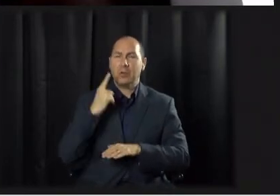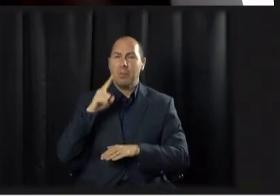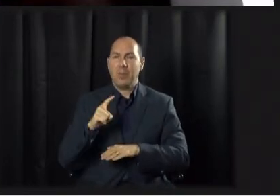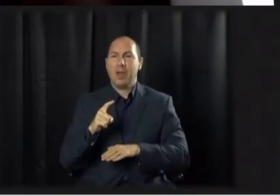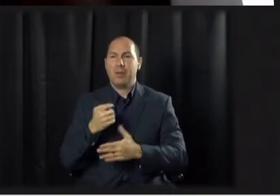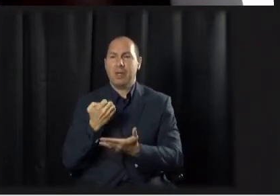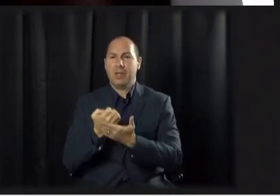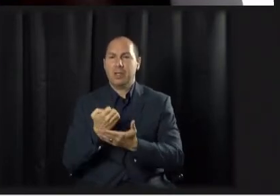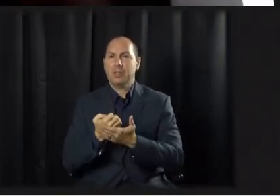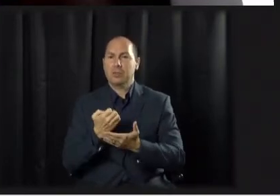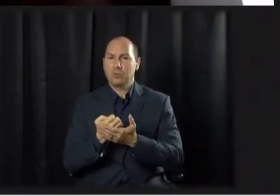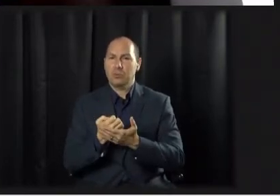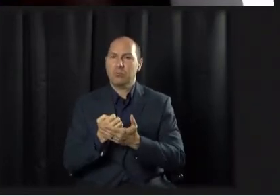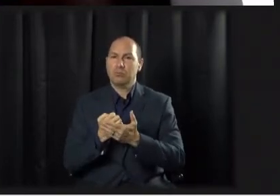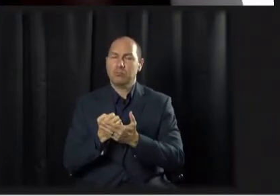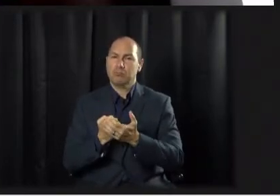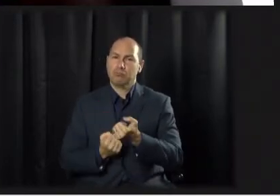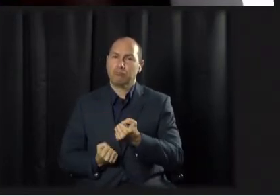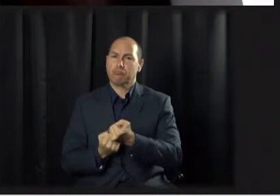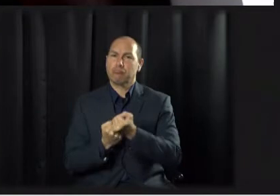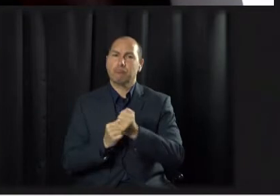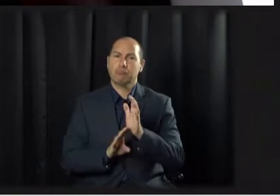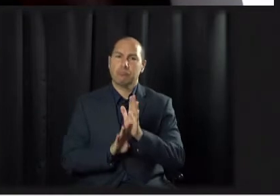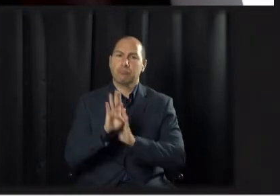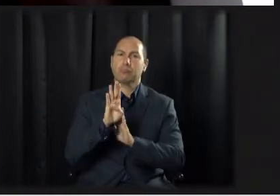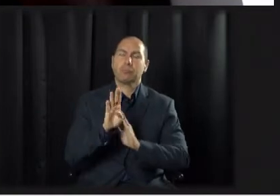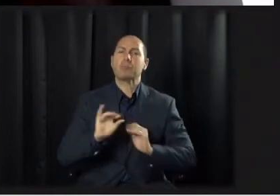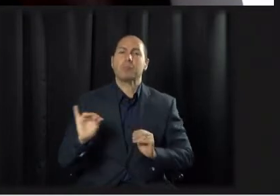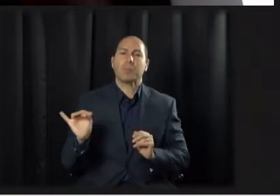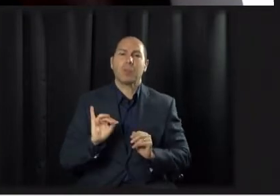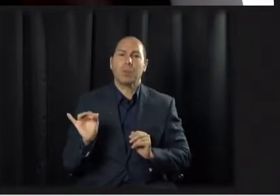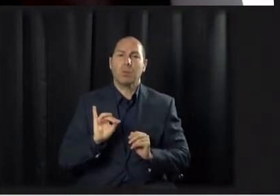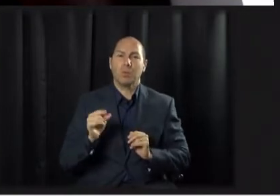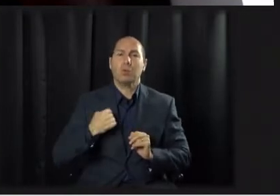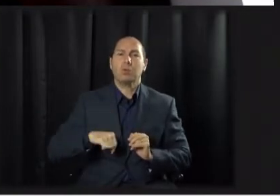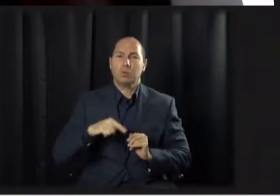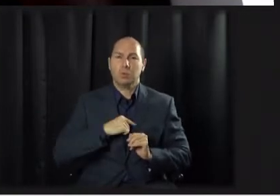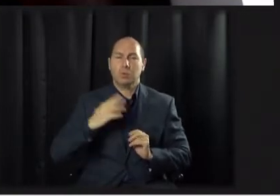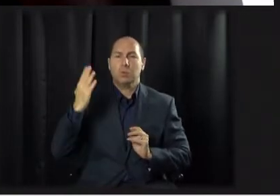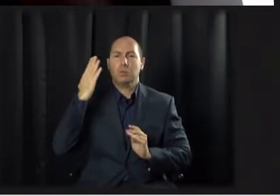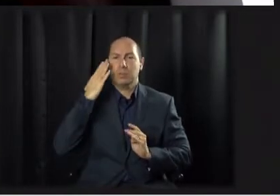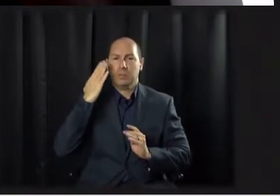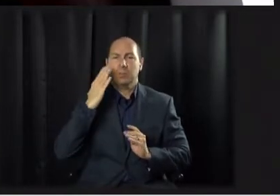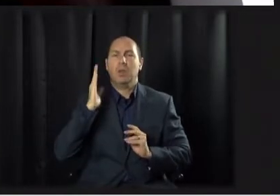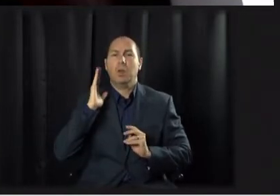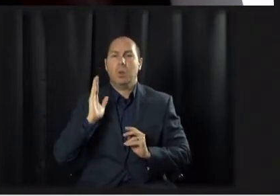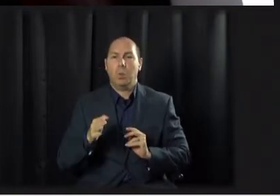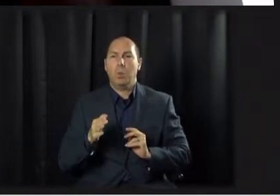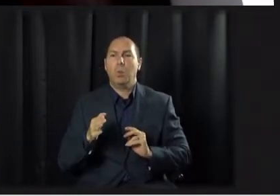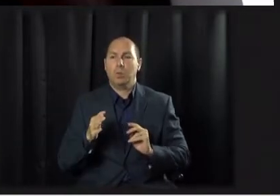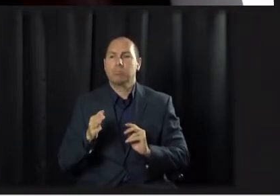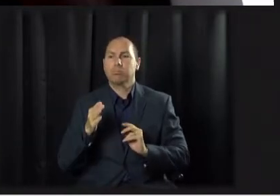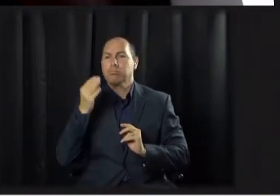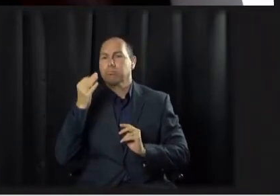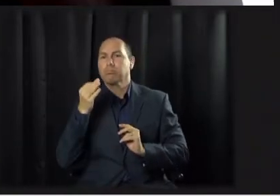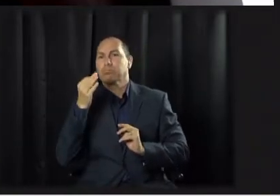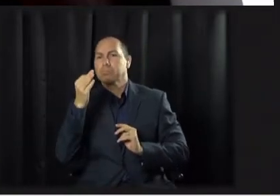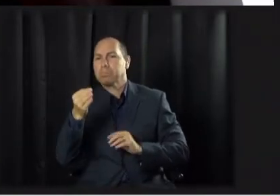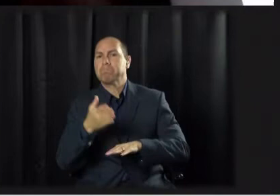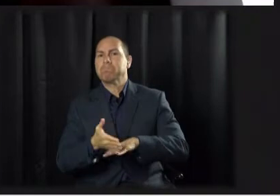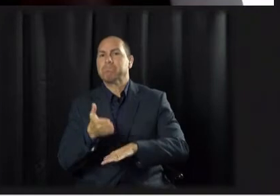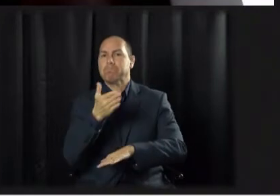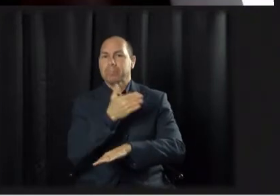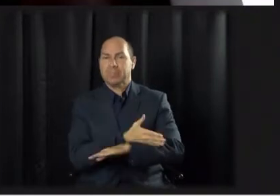But I must do it knowing that we will get to a better place. I know that many